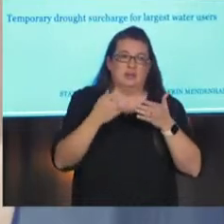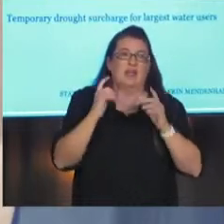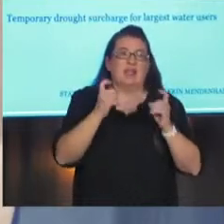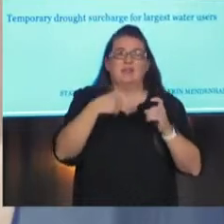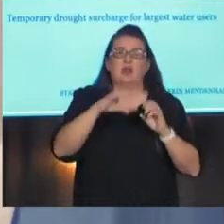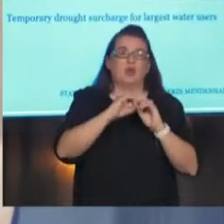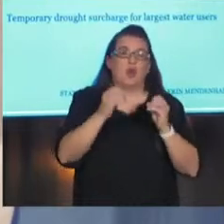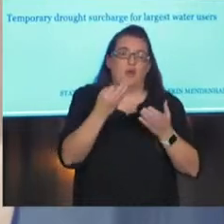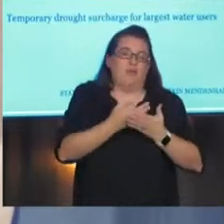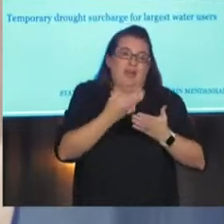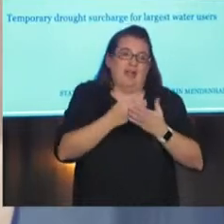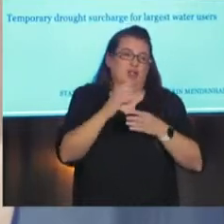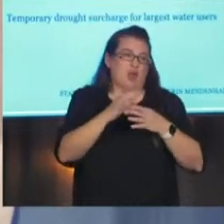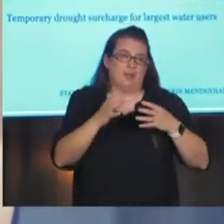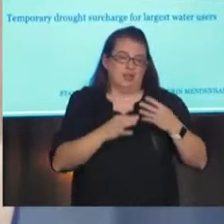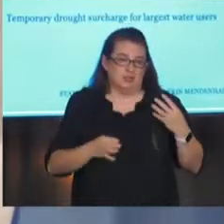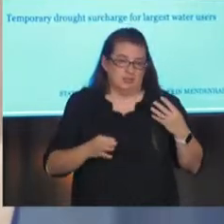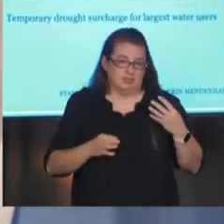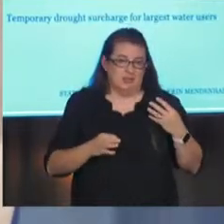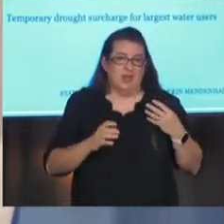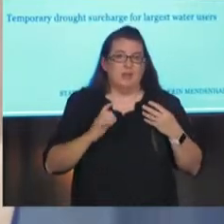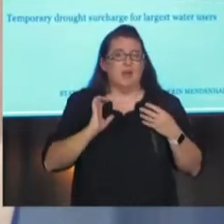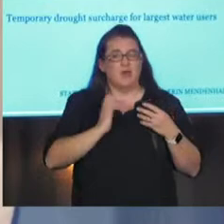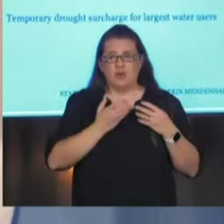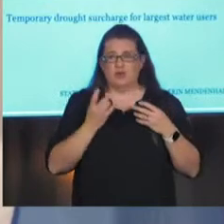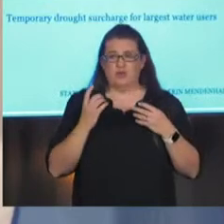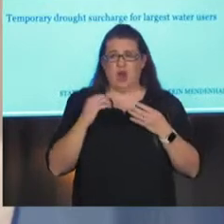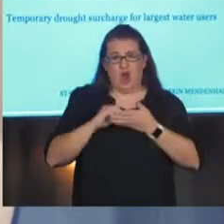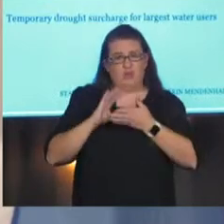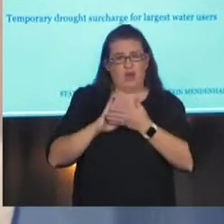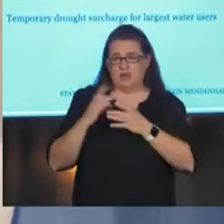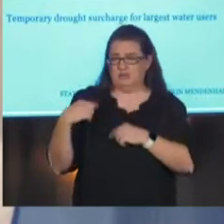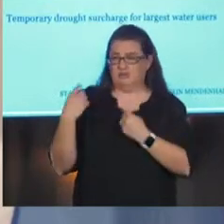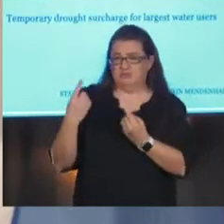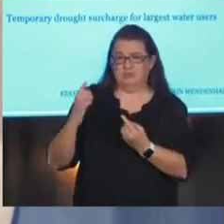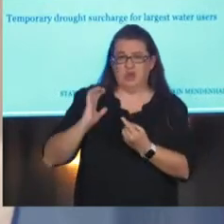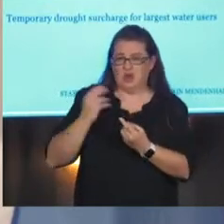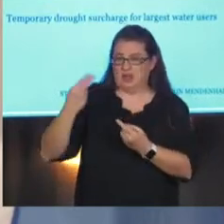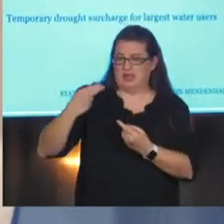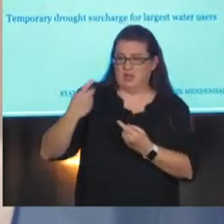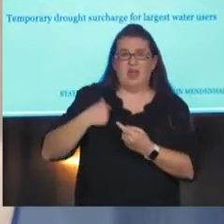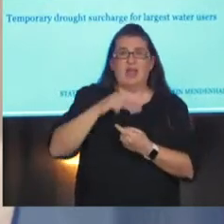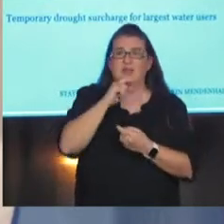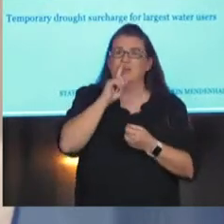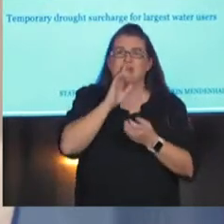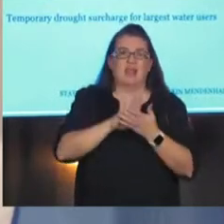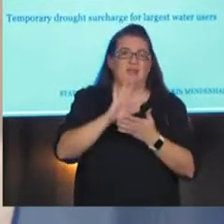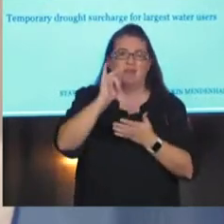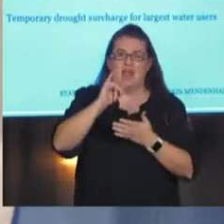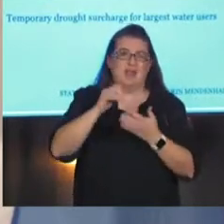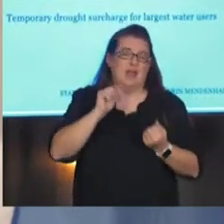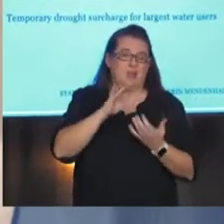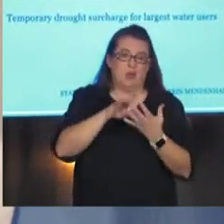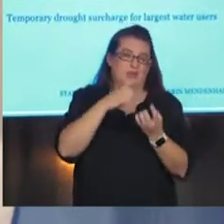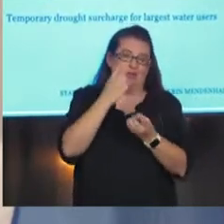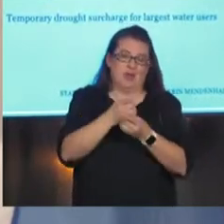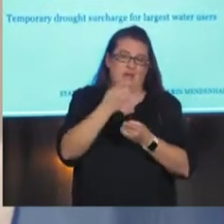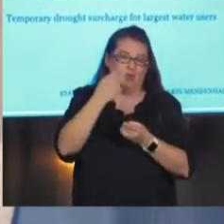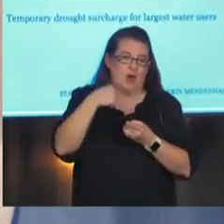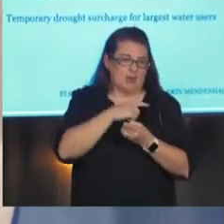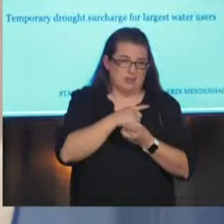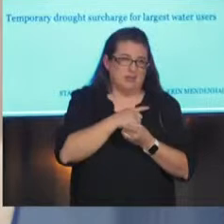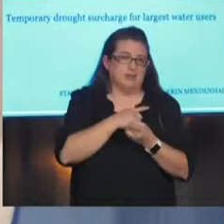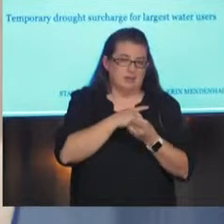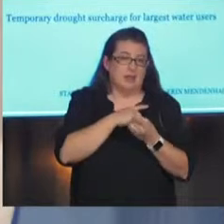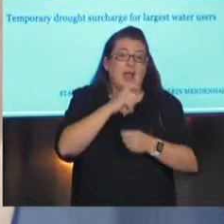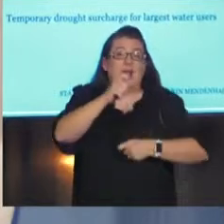But given our successful conservation record, we're active. I don't believe that that particular approach is right for us. So instead,